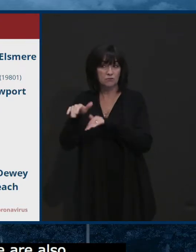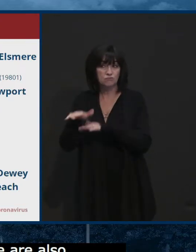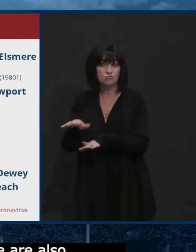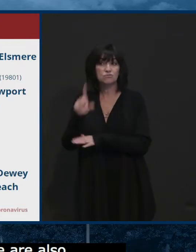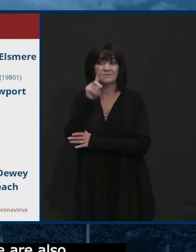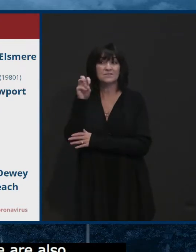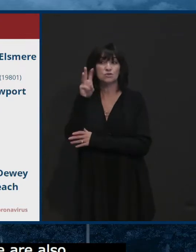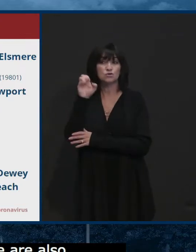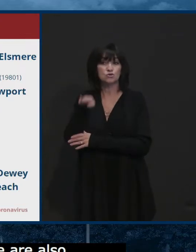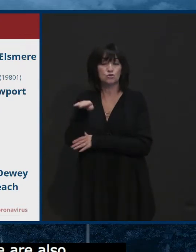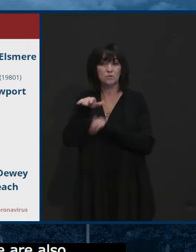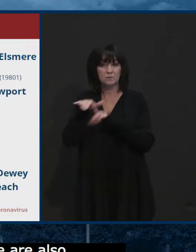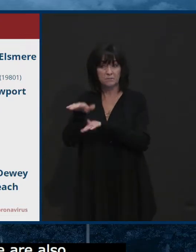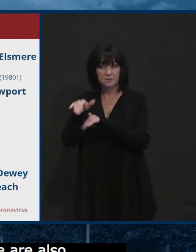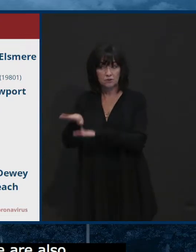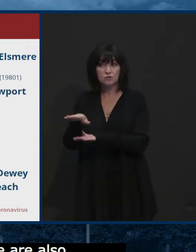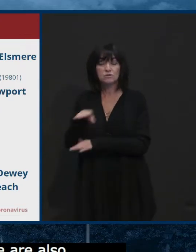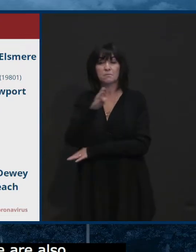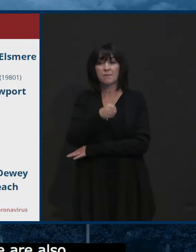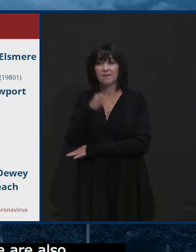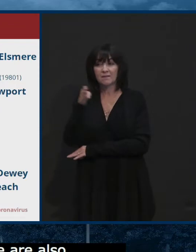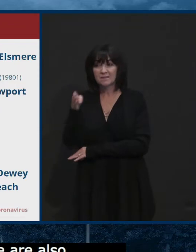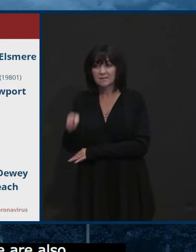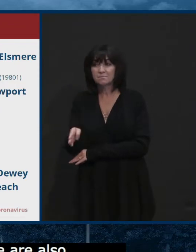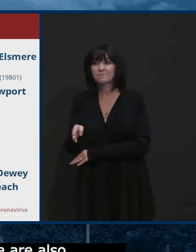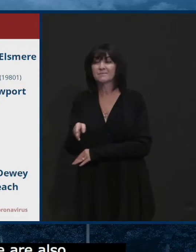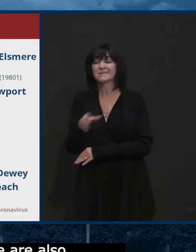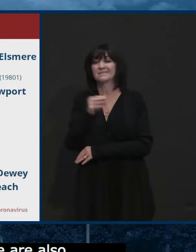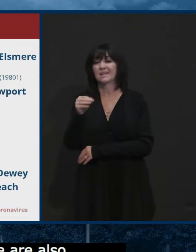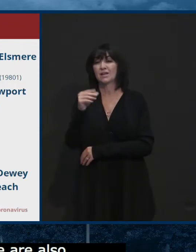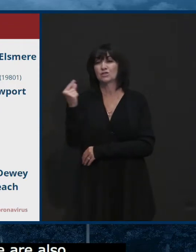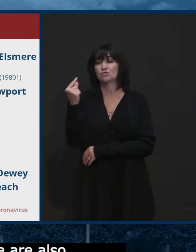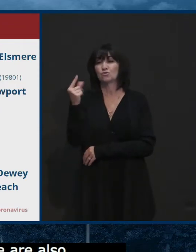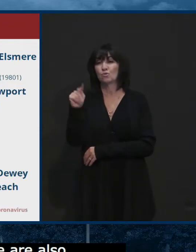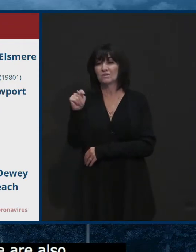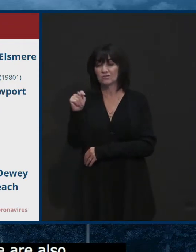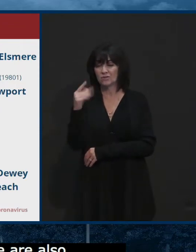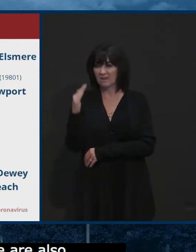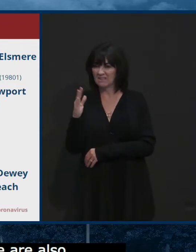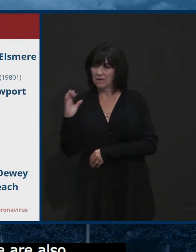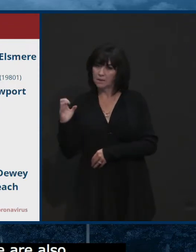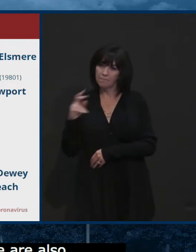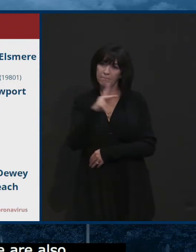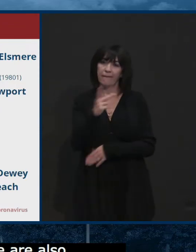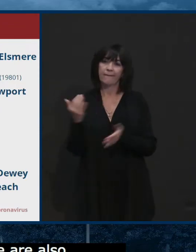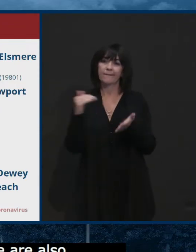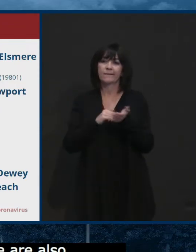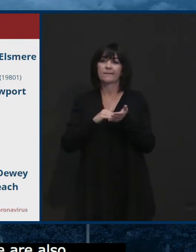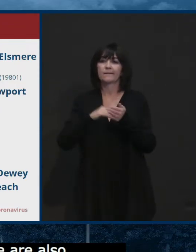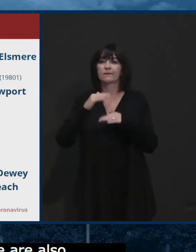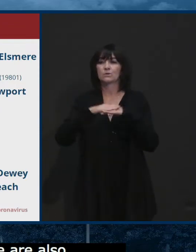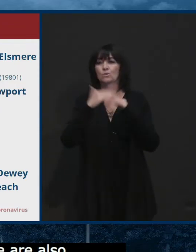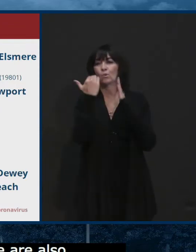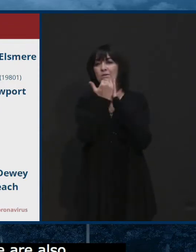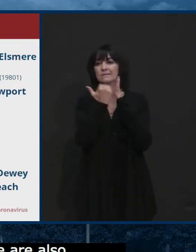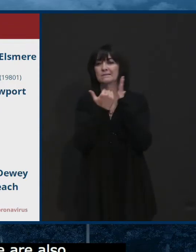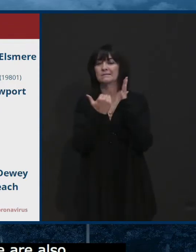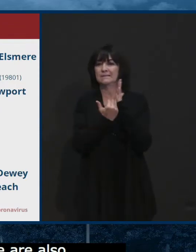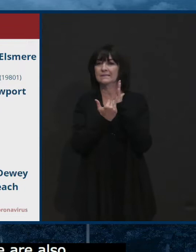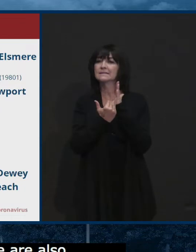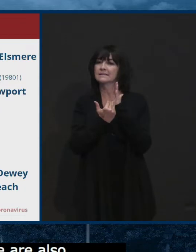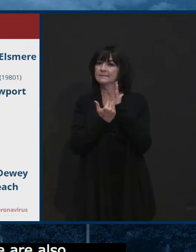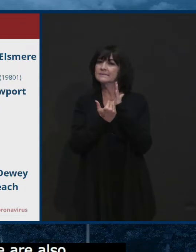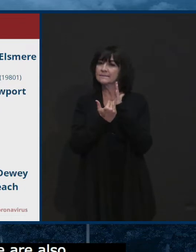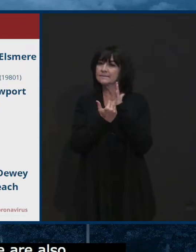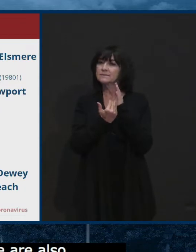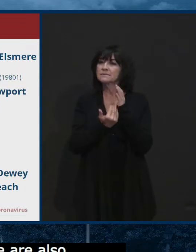and sadly, Georgetown is back on the areas of concern list. So clearly, a number